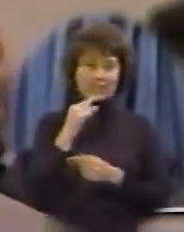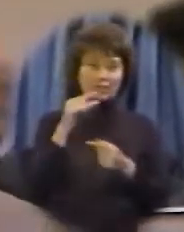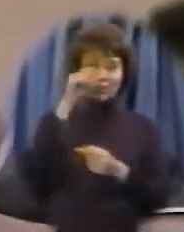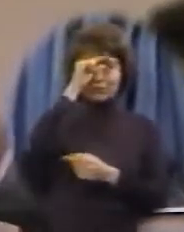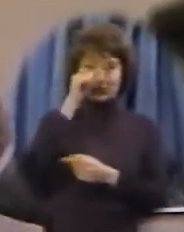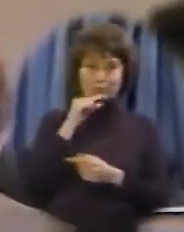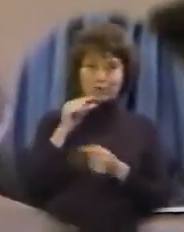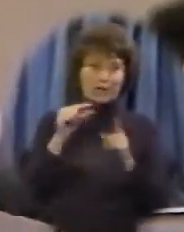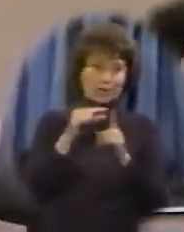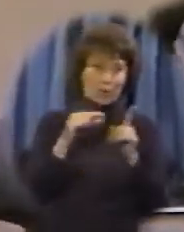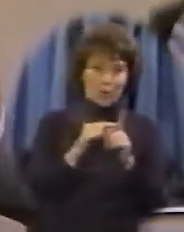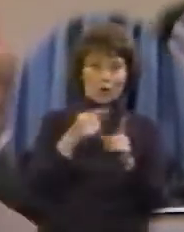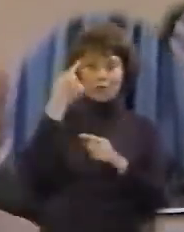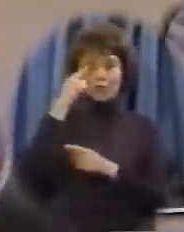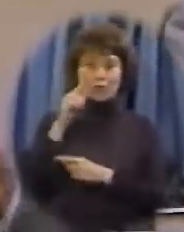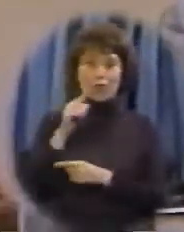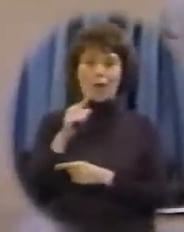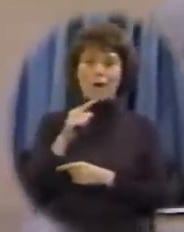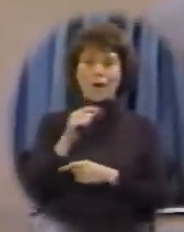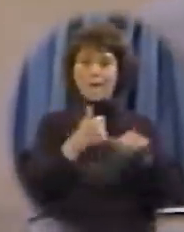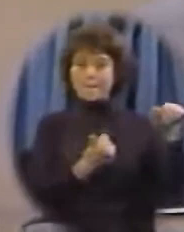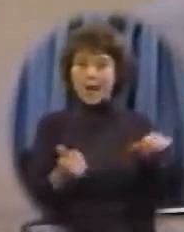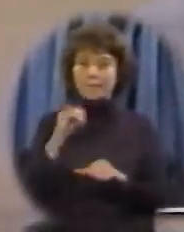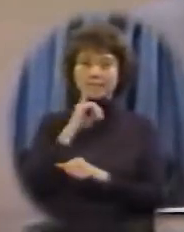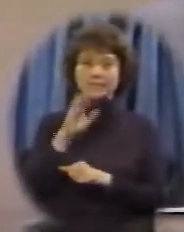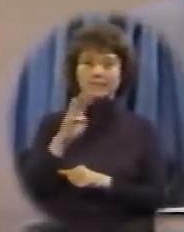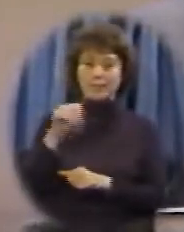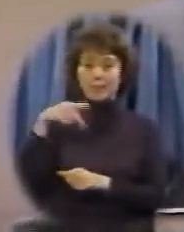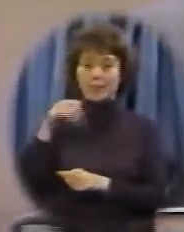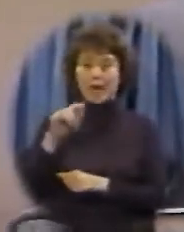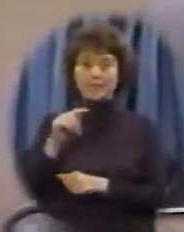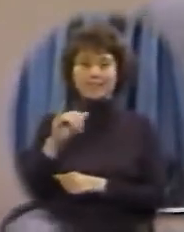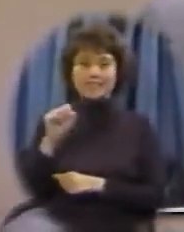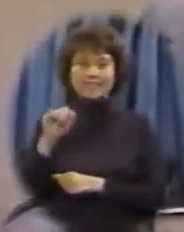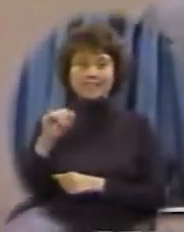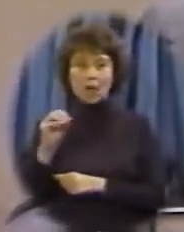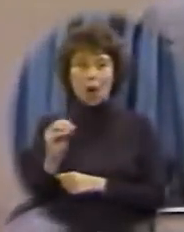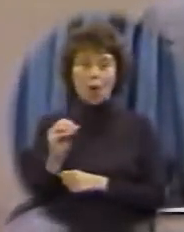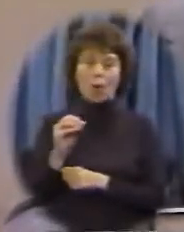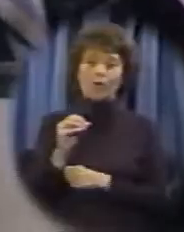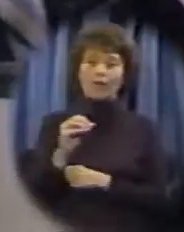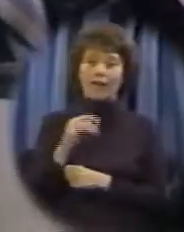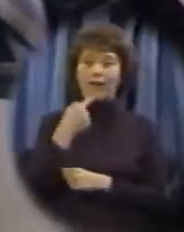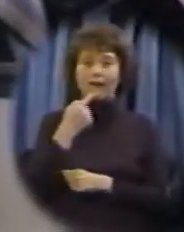yeah, and grave E, grave I, and grave O, but it was just sop when I was a kid. You couldn't.